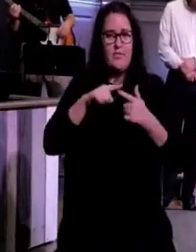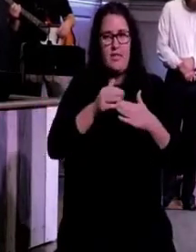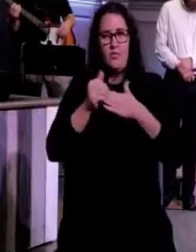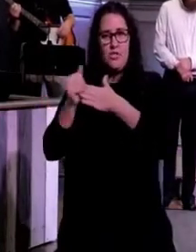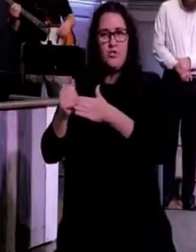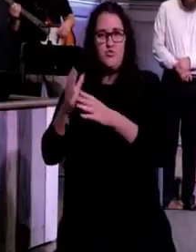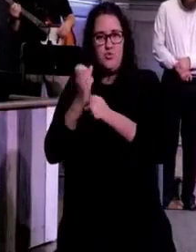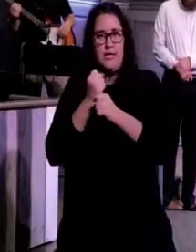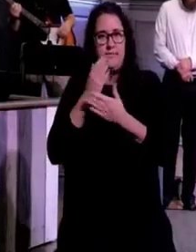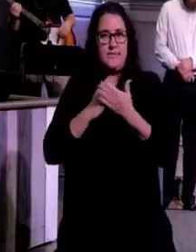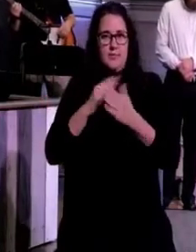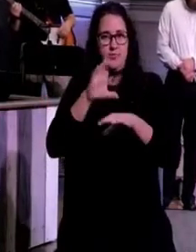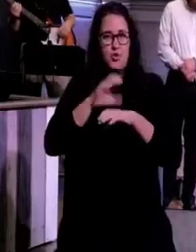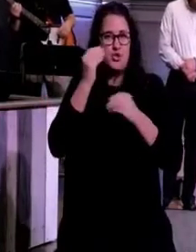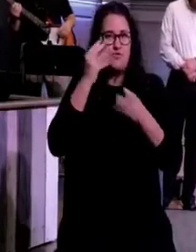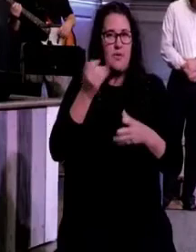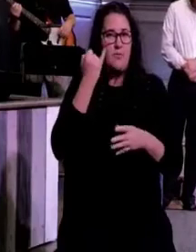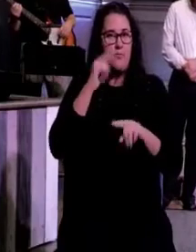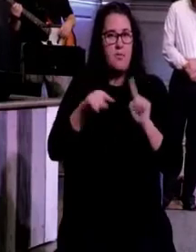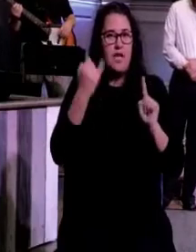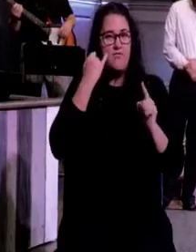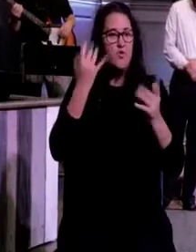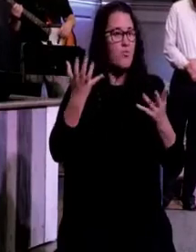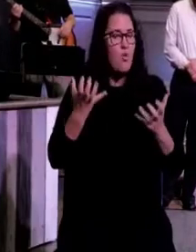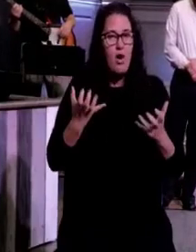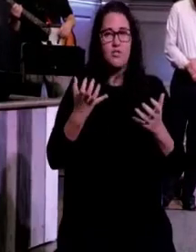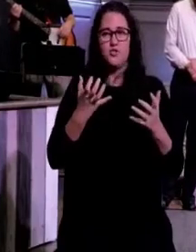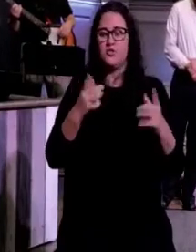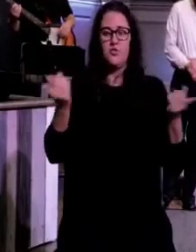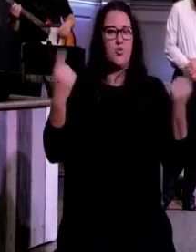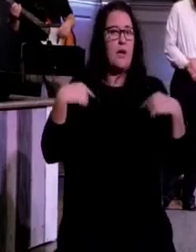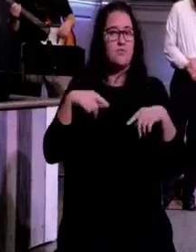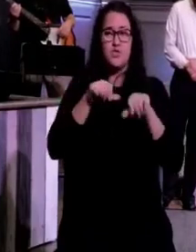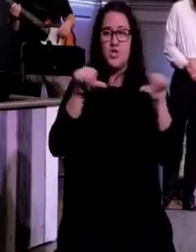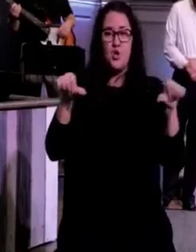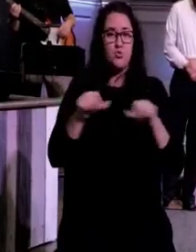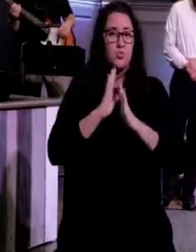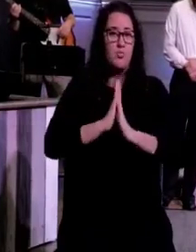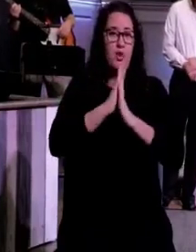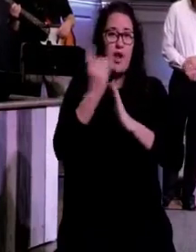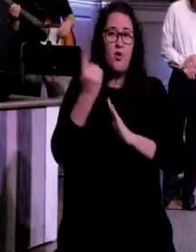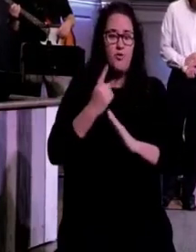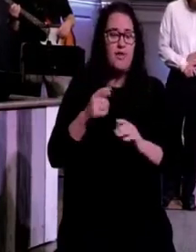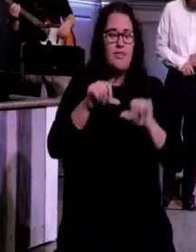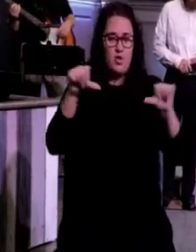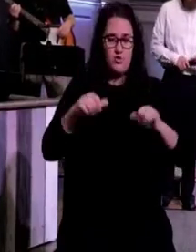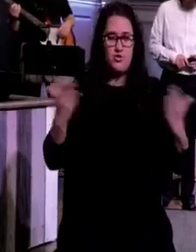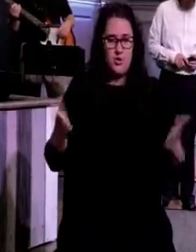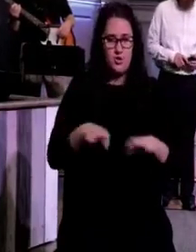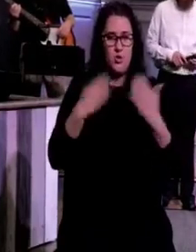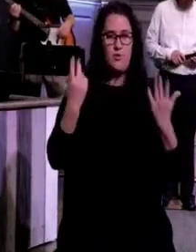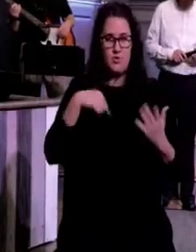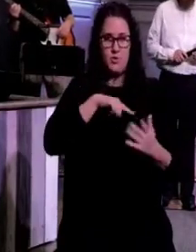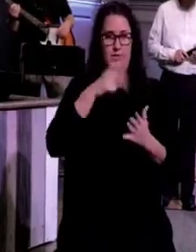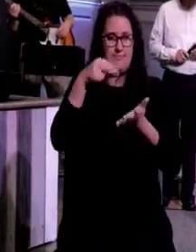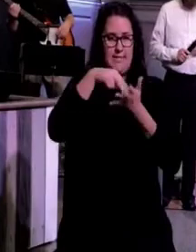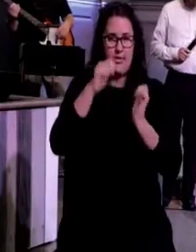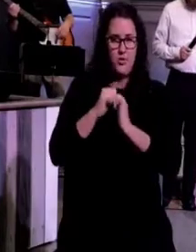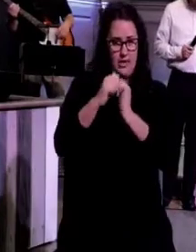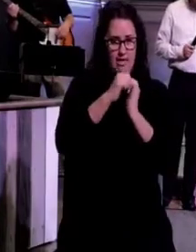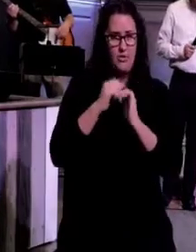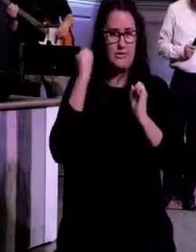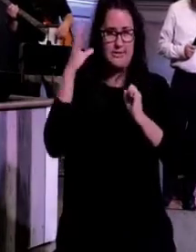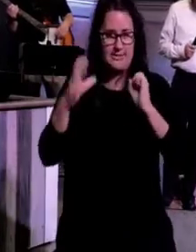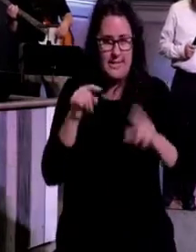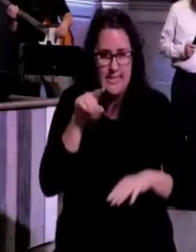But if you just want to come to an altar and pray, this altar is open for you as we stand together and as we sing. This is